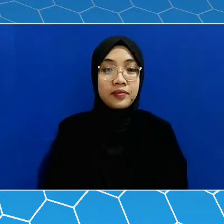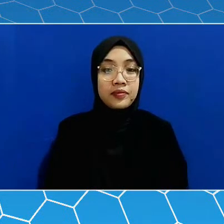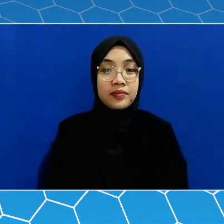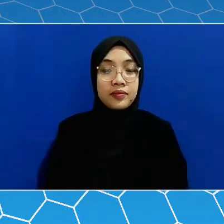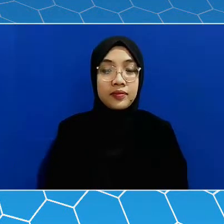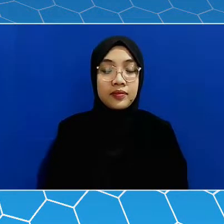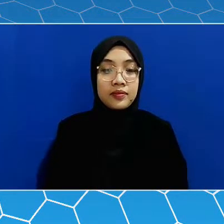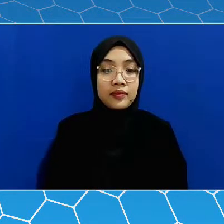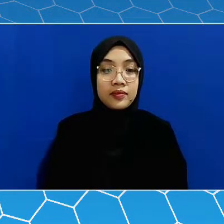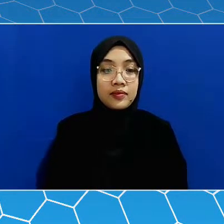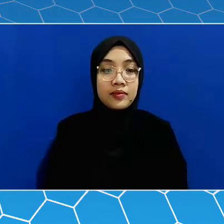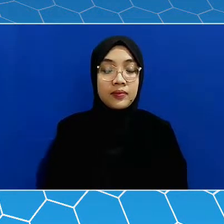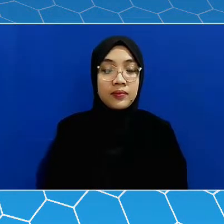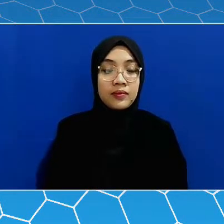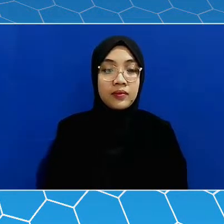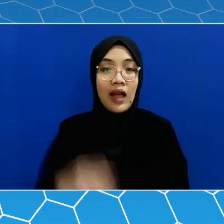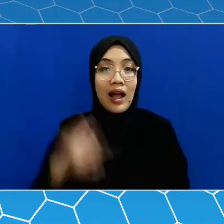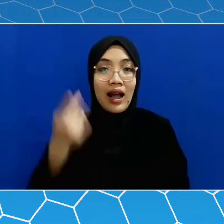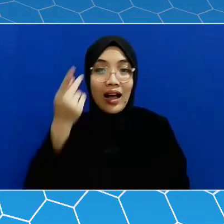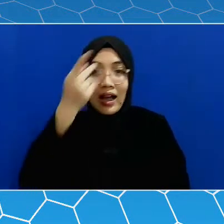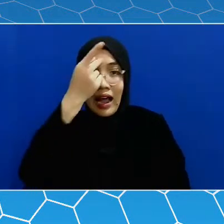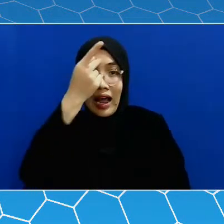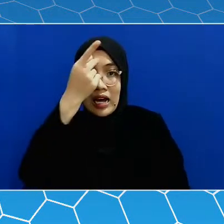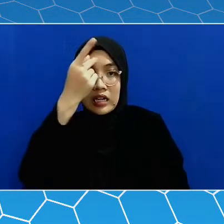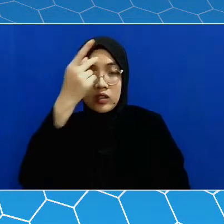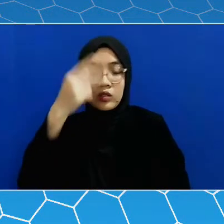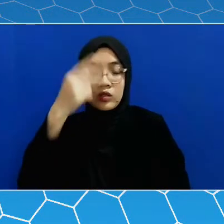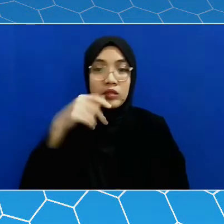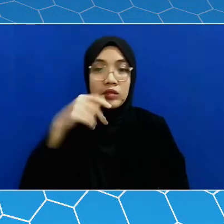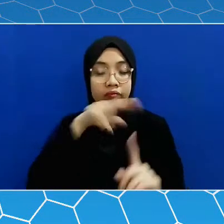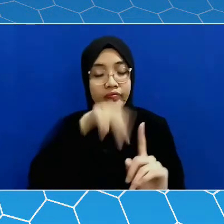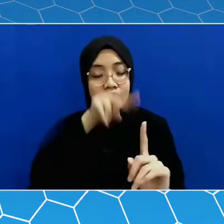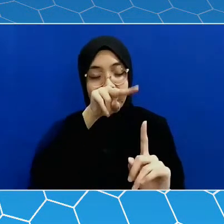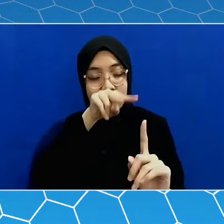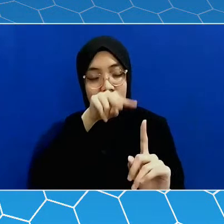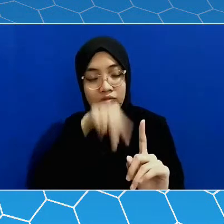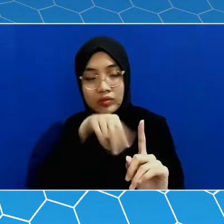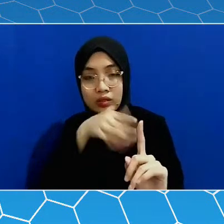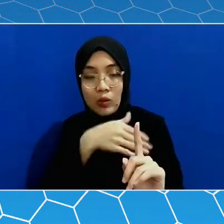cancer detection signs. Slide.